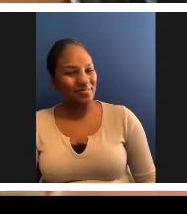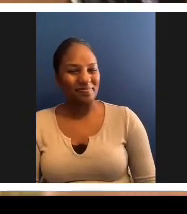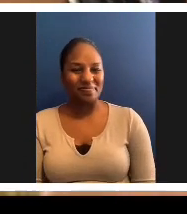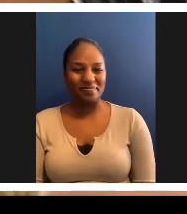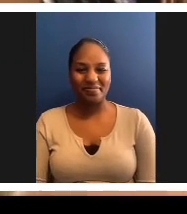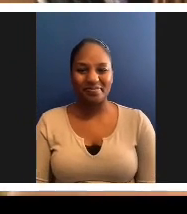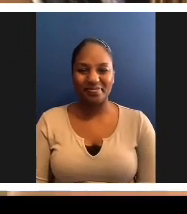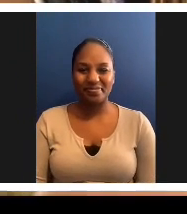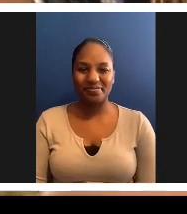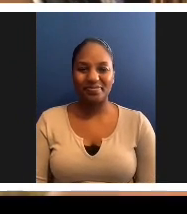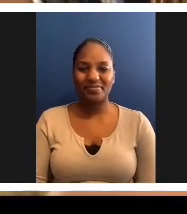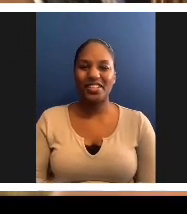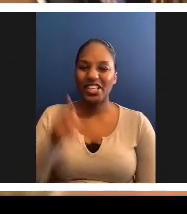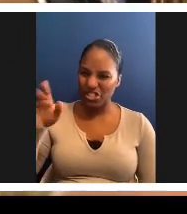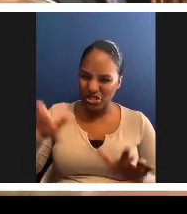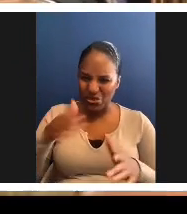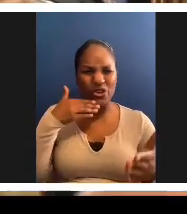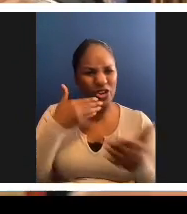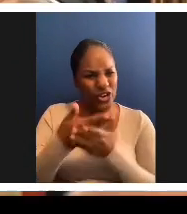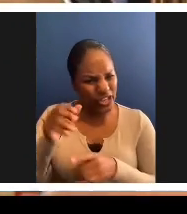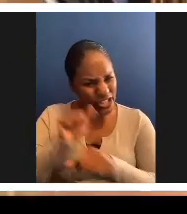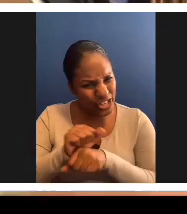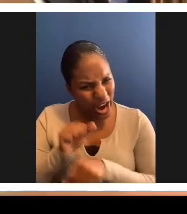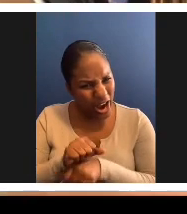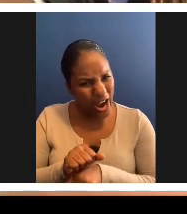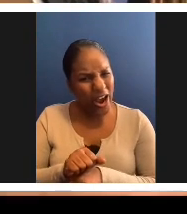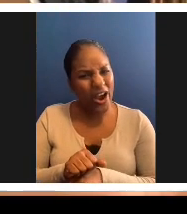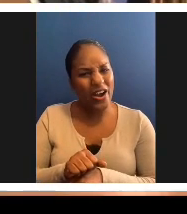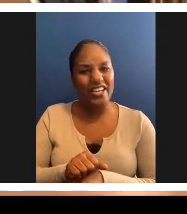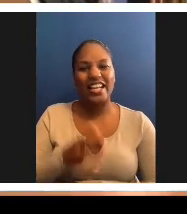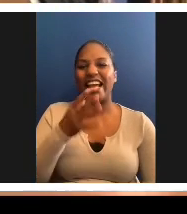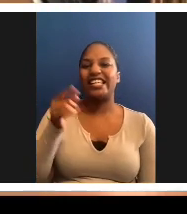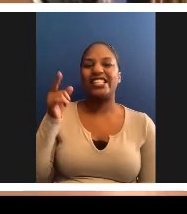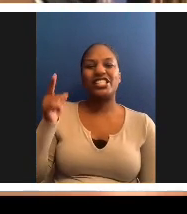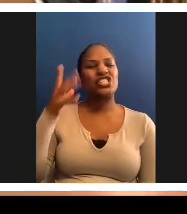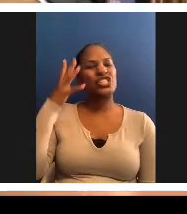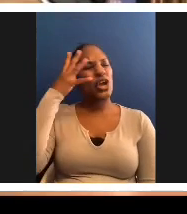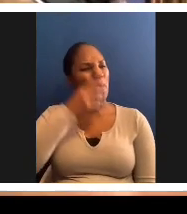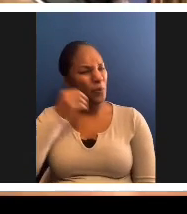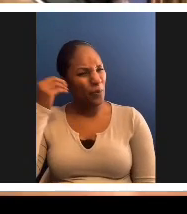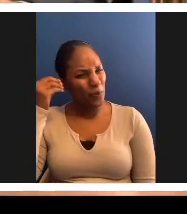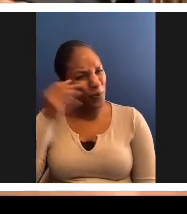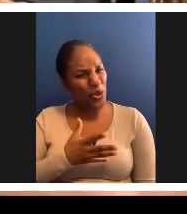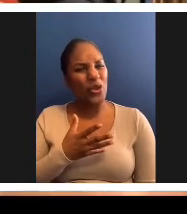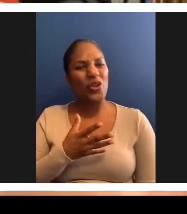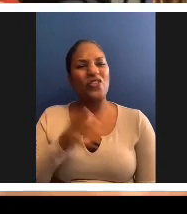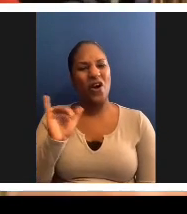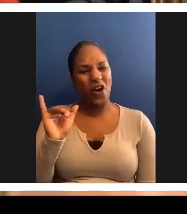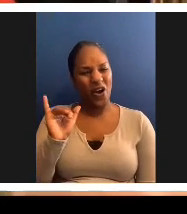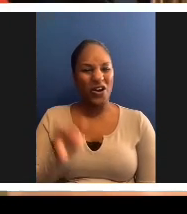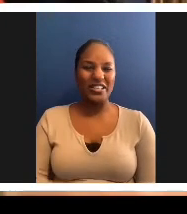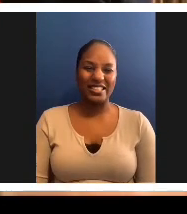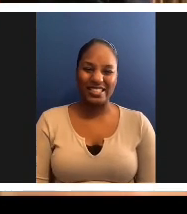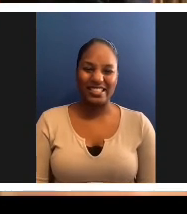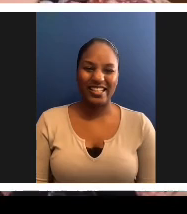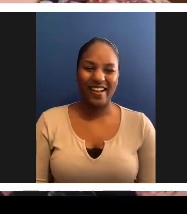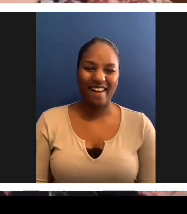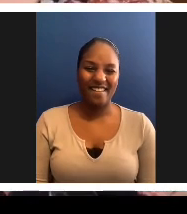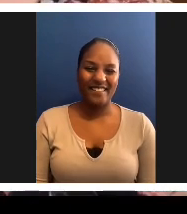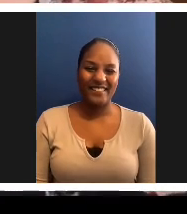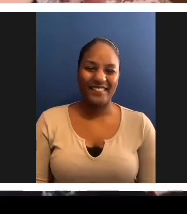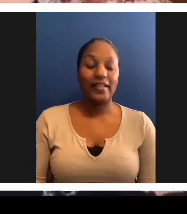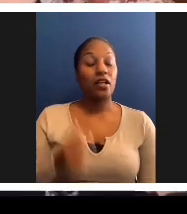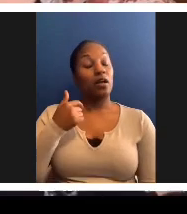Didn't she do a good job? And she's just as beautiful as she can be too. I want to go